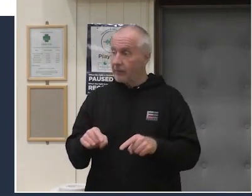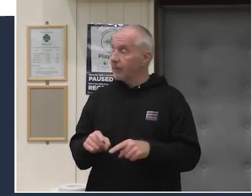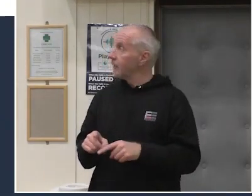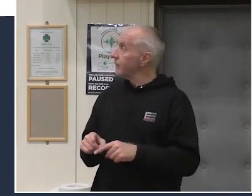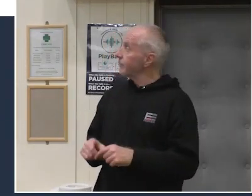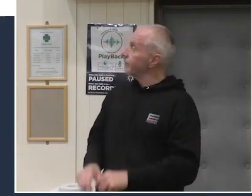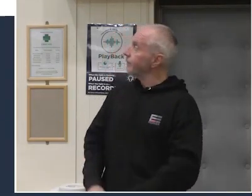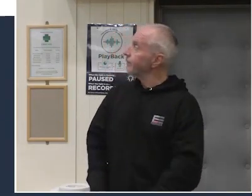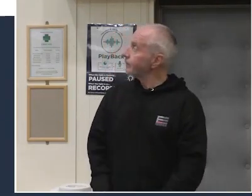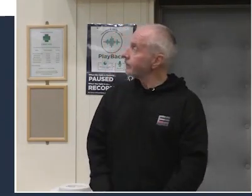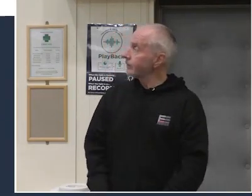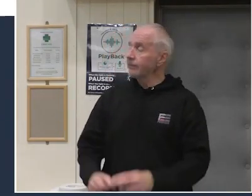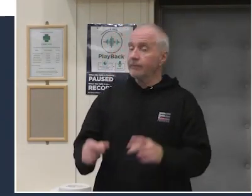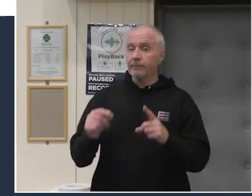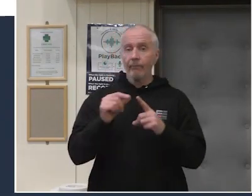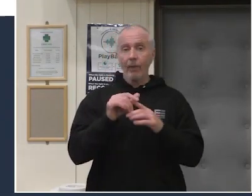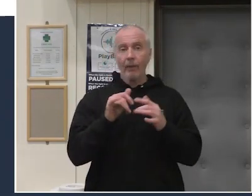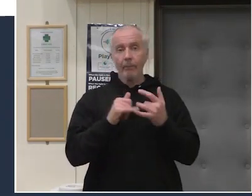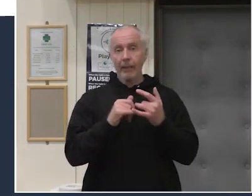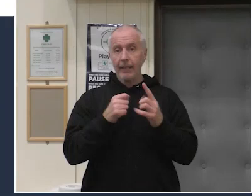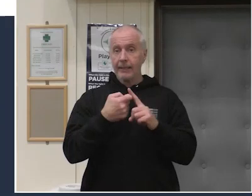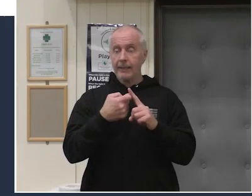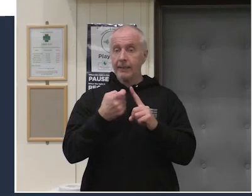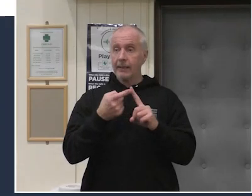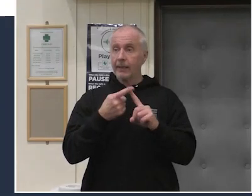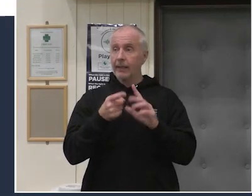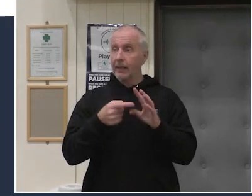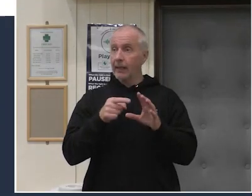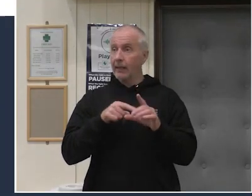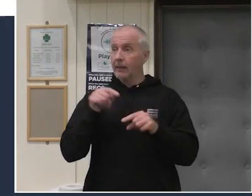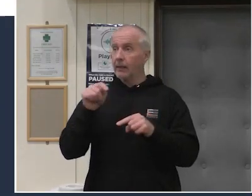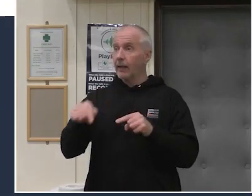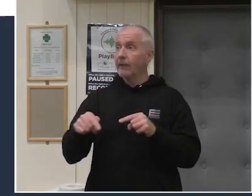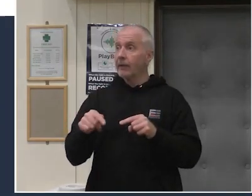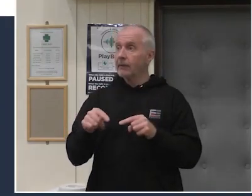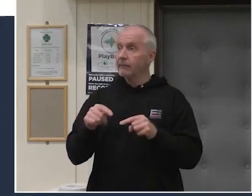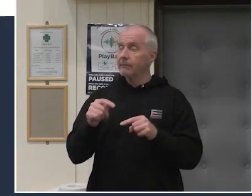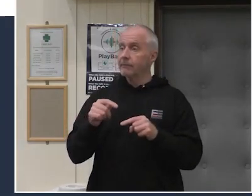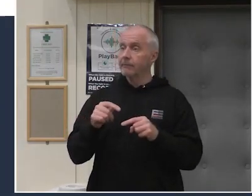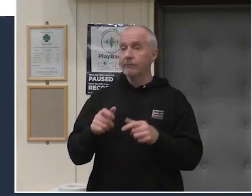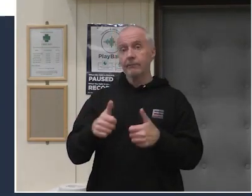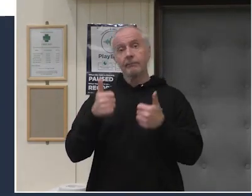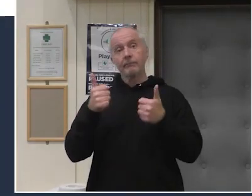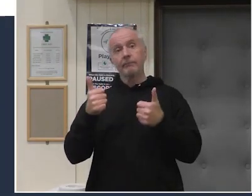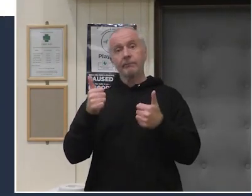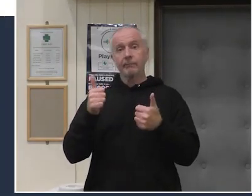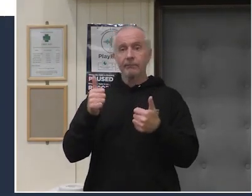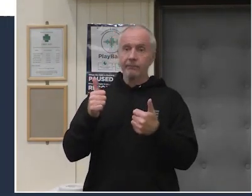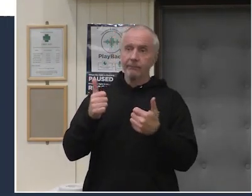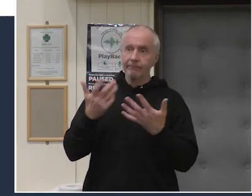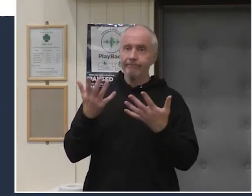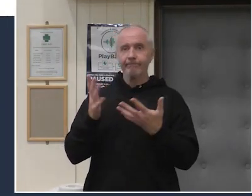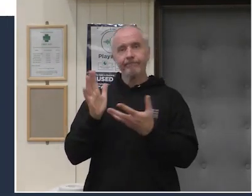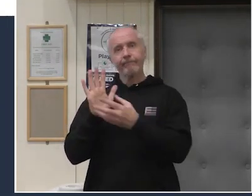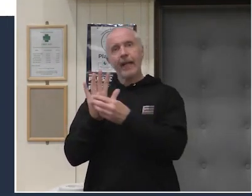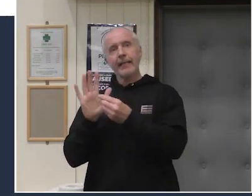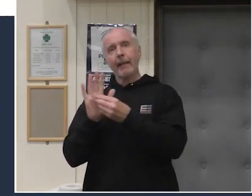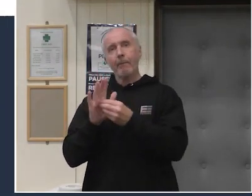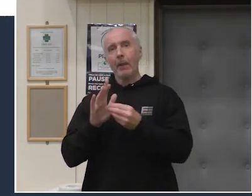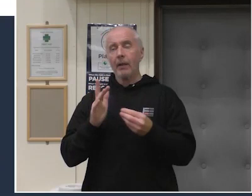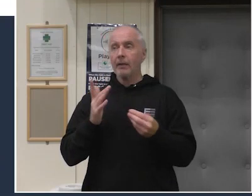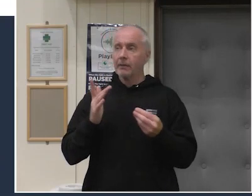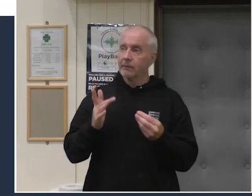Keele came up with a very nice analogy. Now it's flawed in a couple of ways, however it will help me